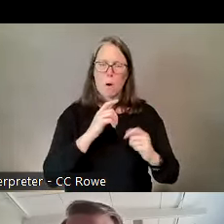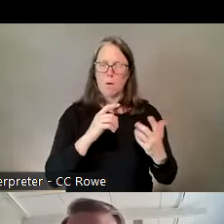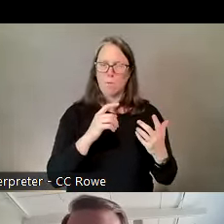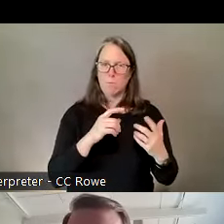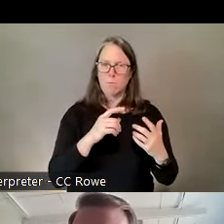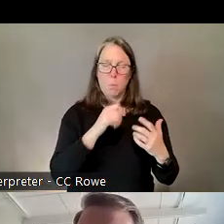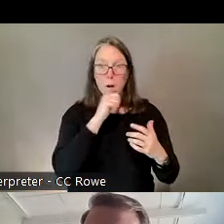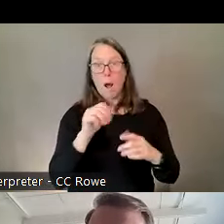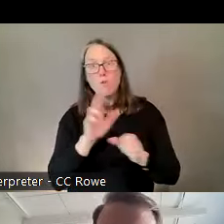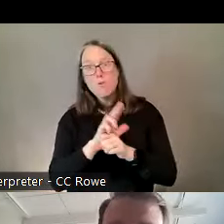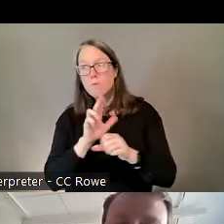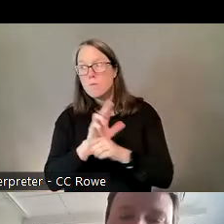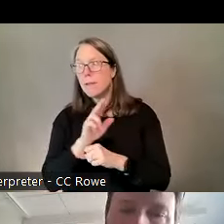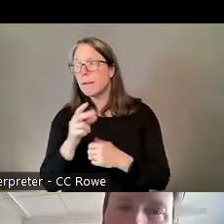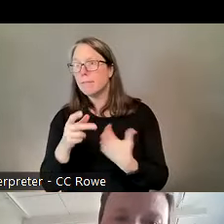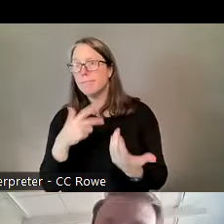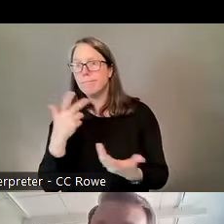utilizing any sort of